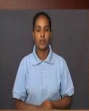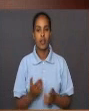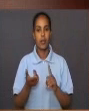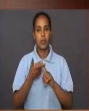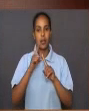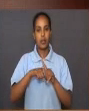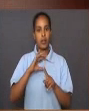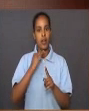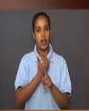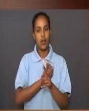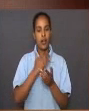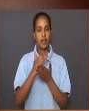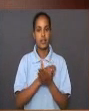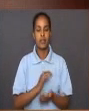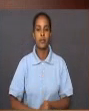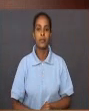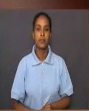Let's get back to our lesson.